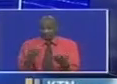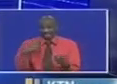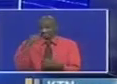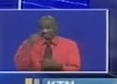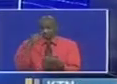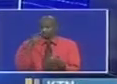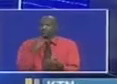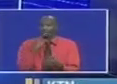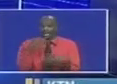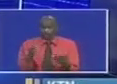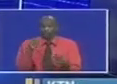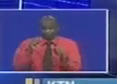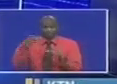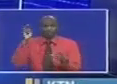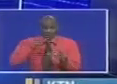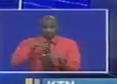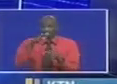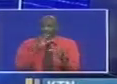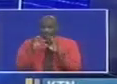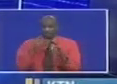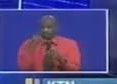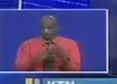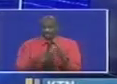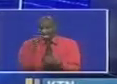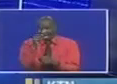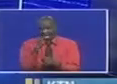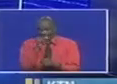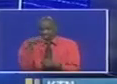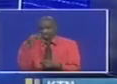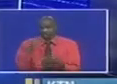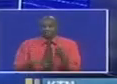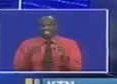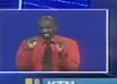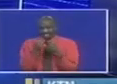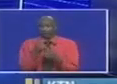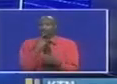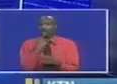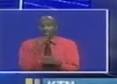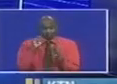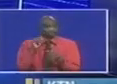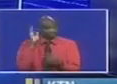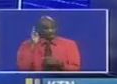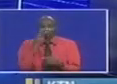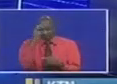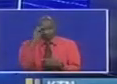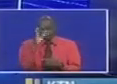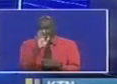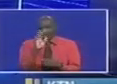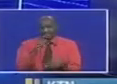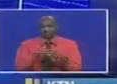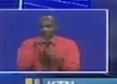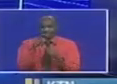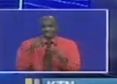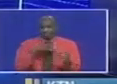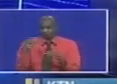Turkana. And remember, you can join this conversation using the hashtag Save Turkana, and we look forward to hearing some of your views on this. We're going to go over